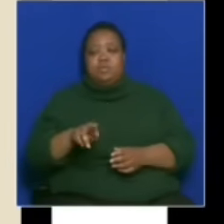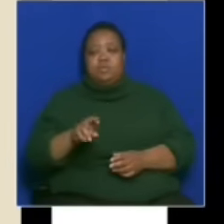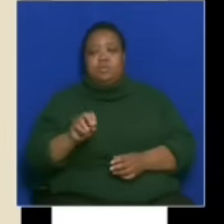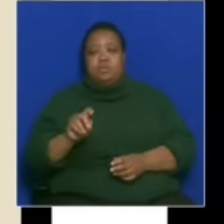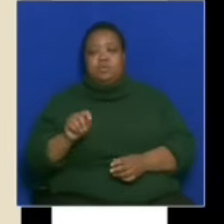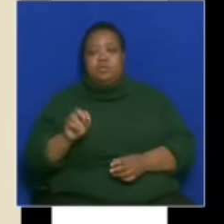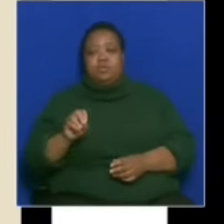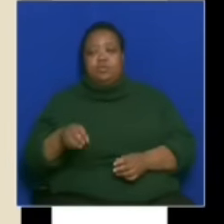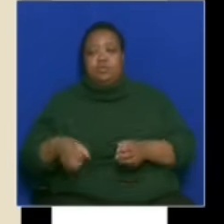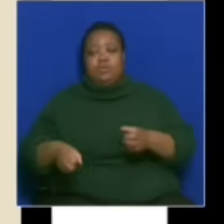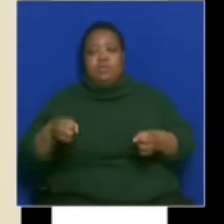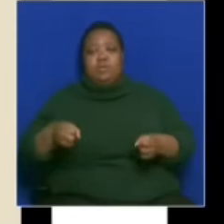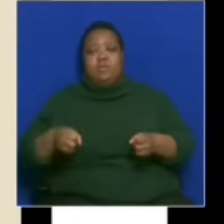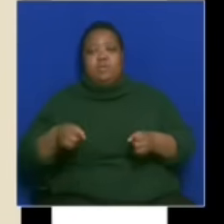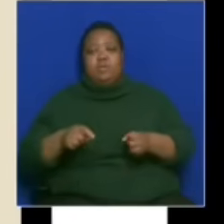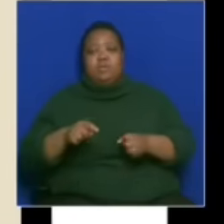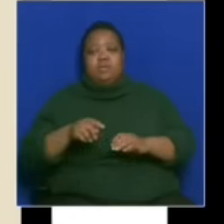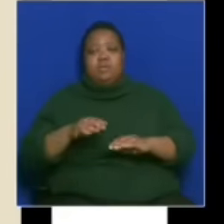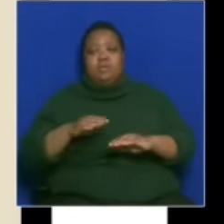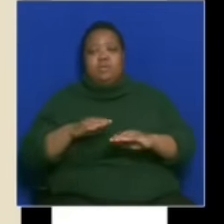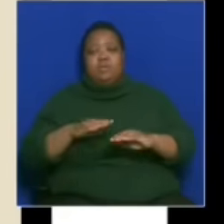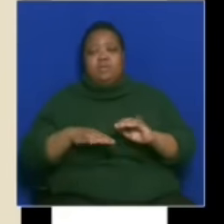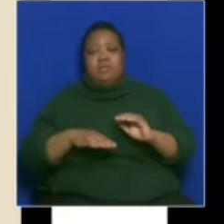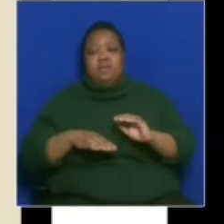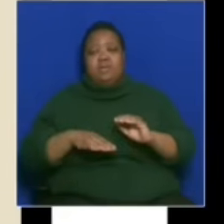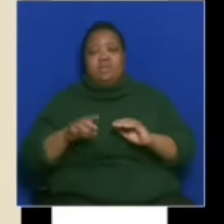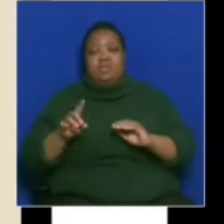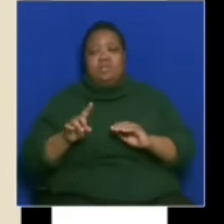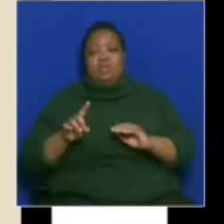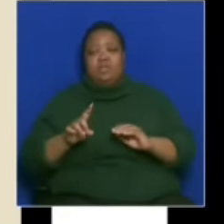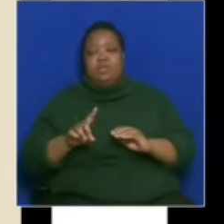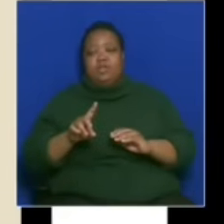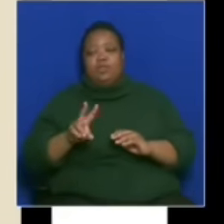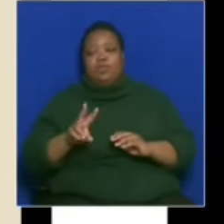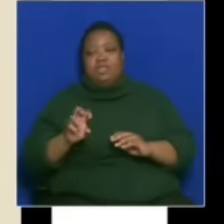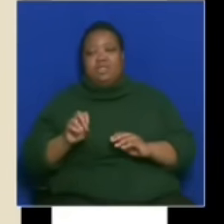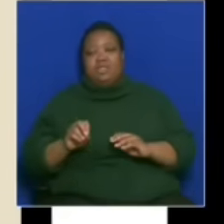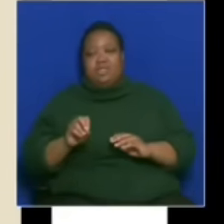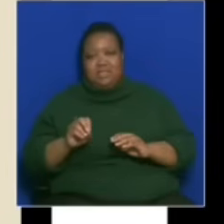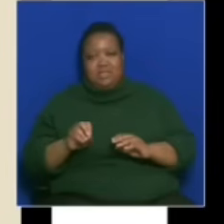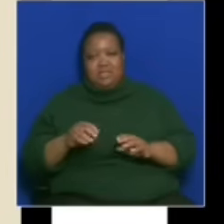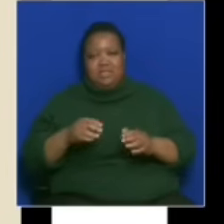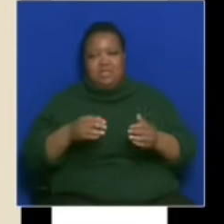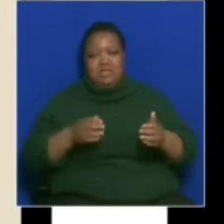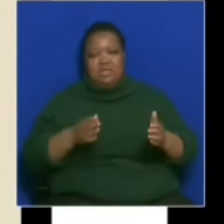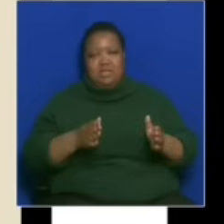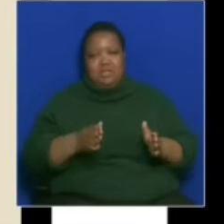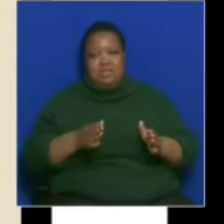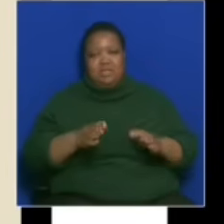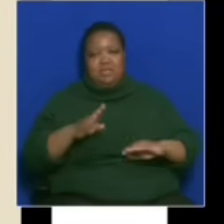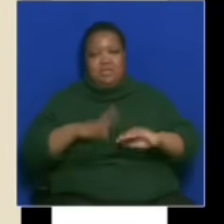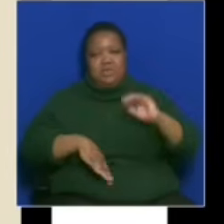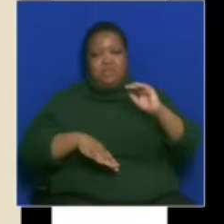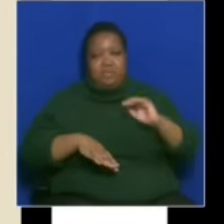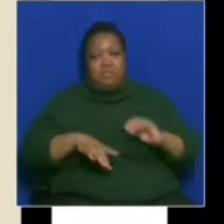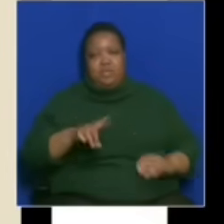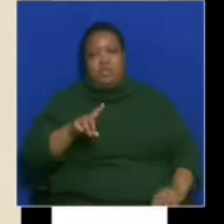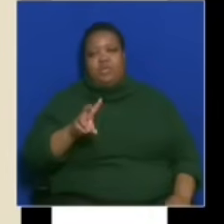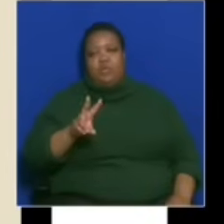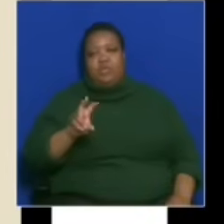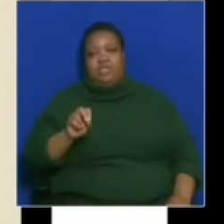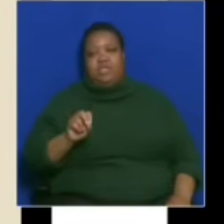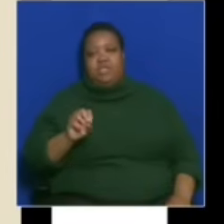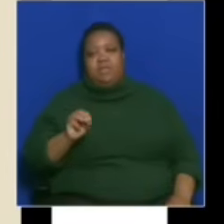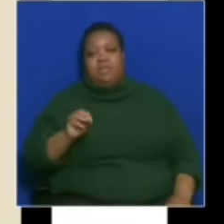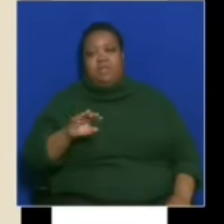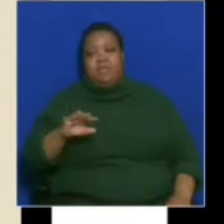of 120 bar. He's saying they're going to be fined 120 million rands for tax evasion